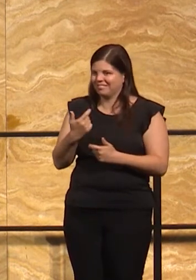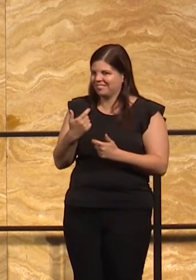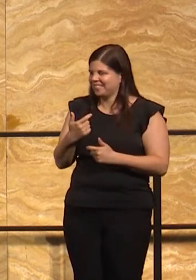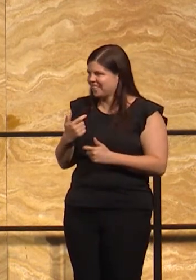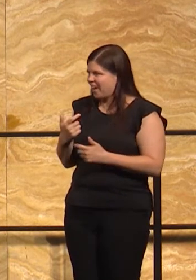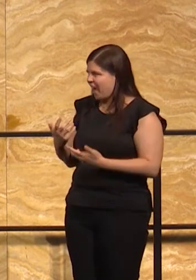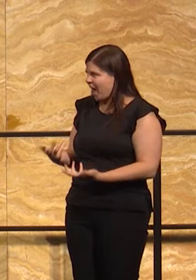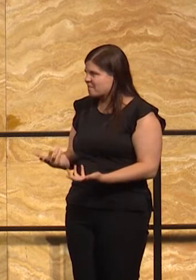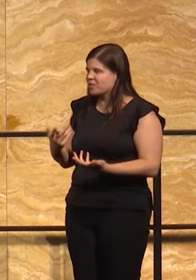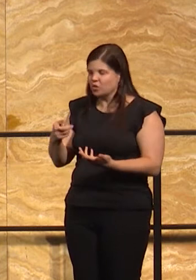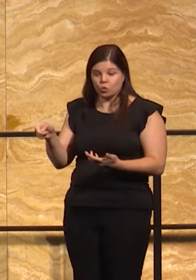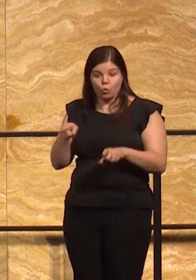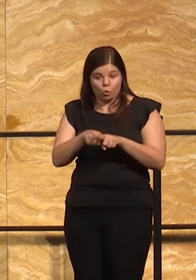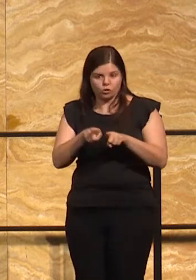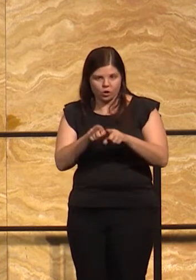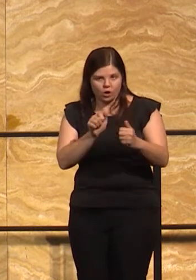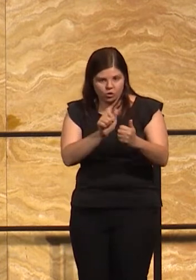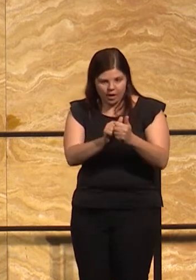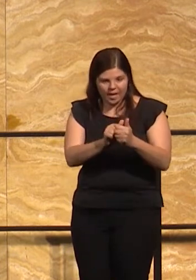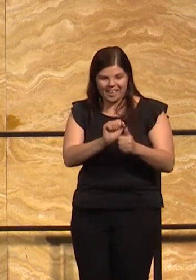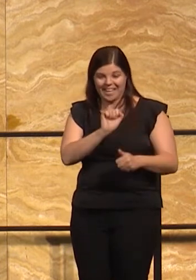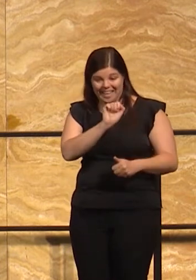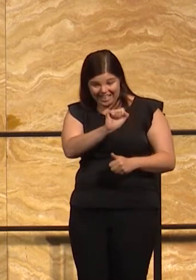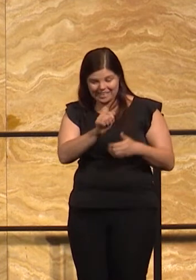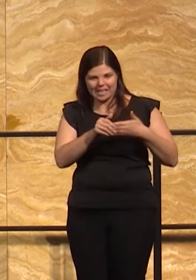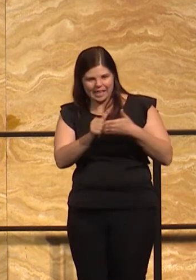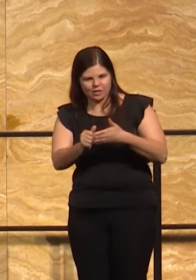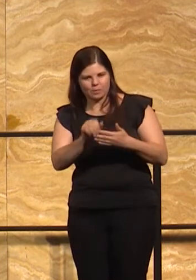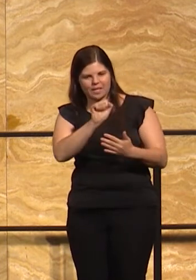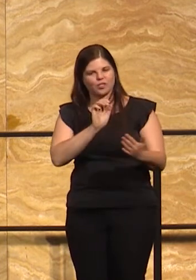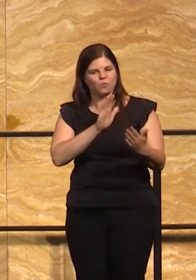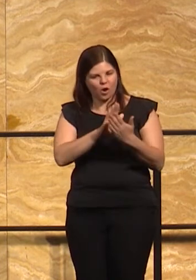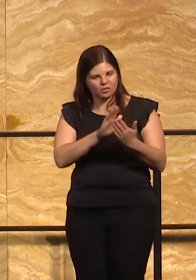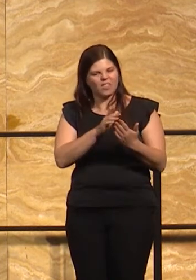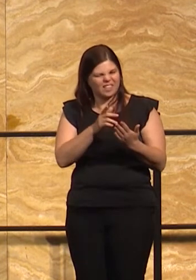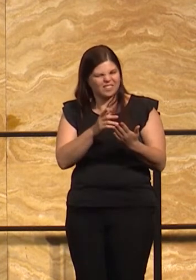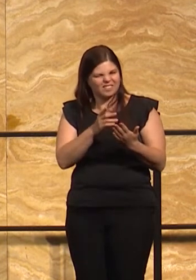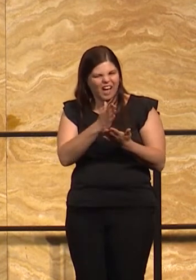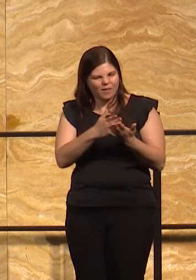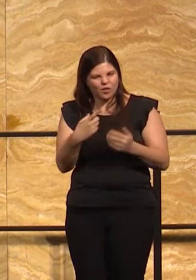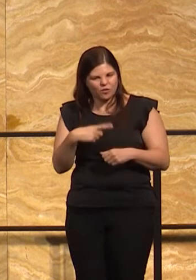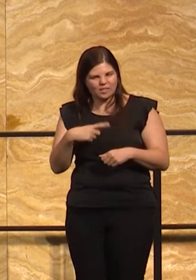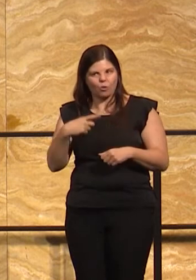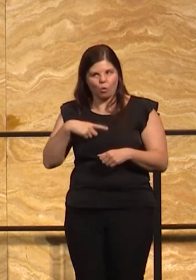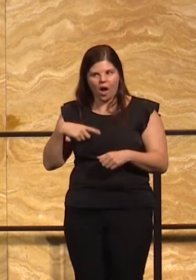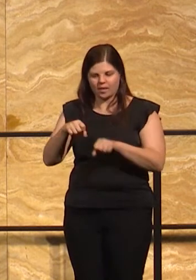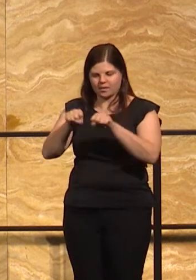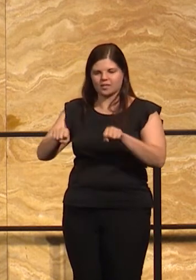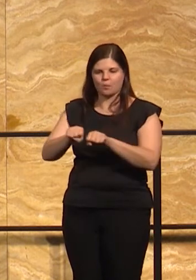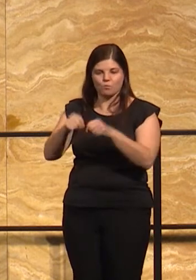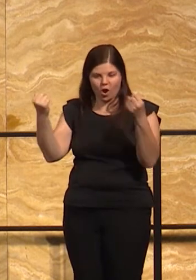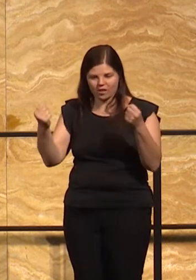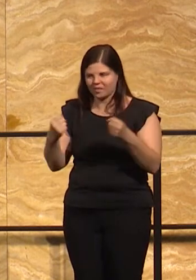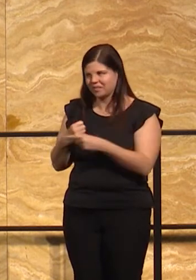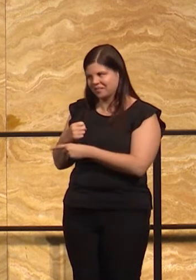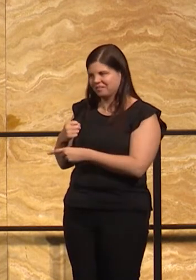that his leadership and his form, his approach, is part of the reason why that system is being broken? But let's be honest, it dates